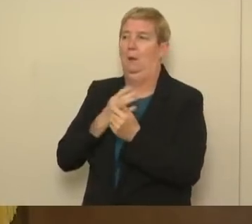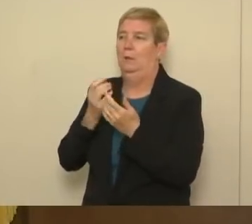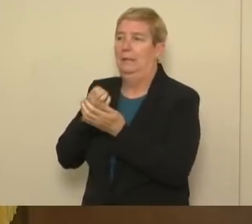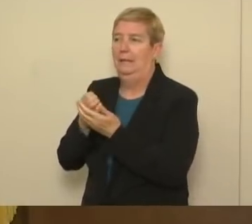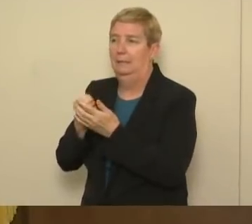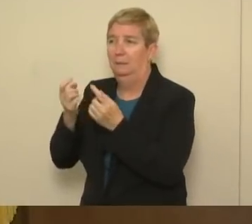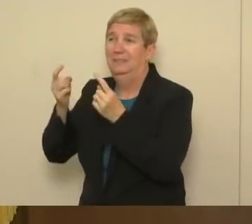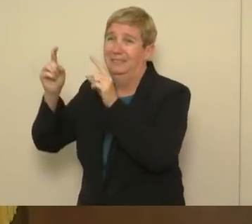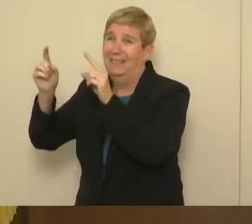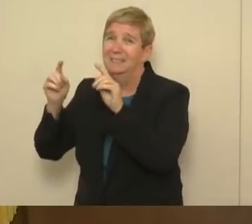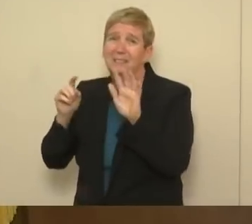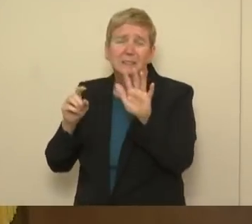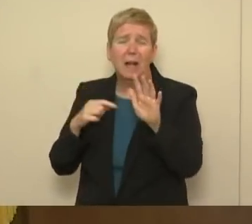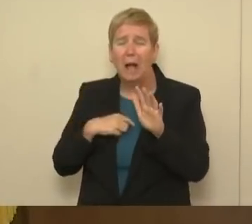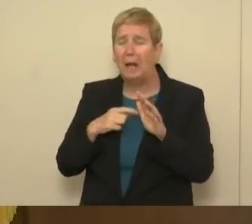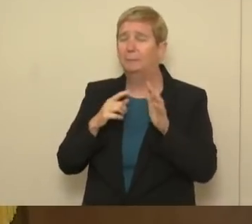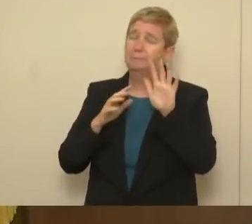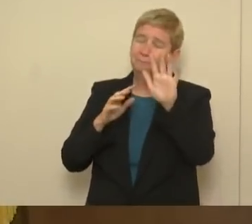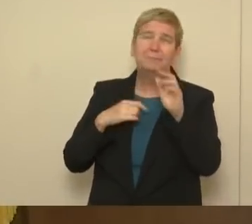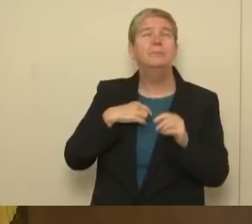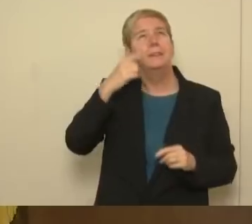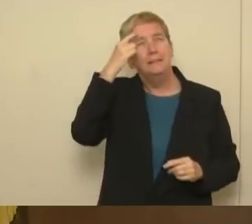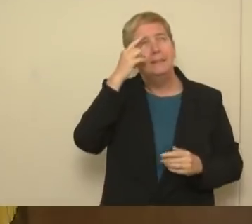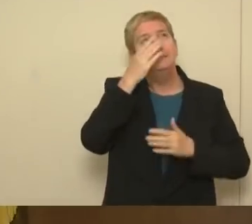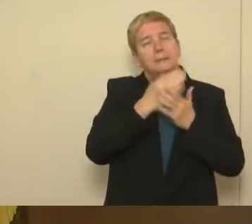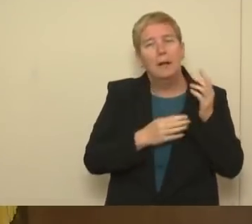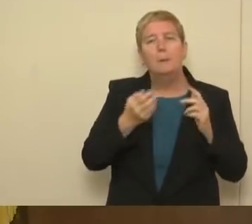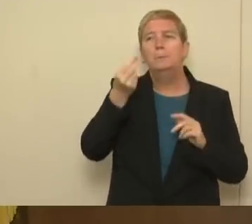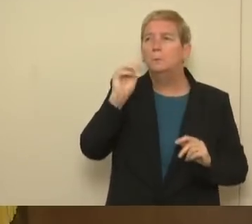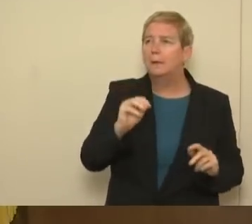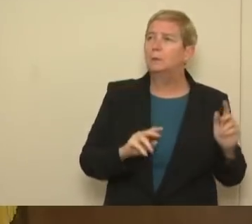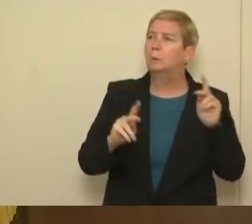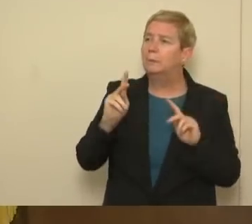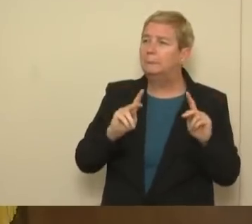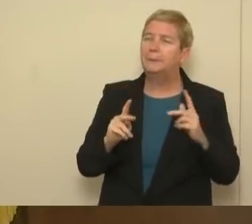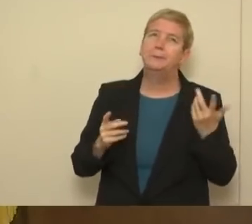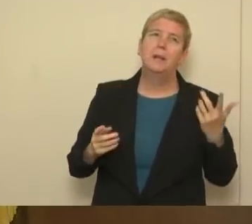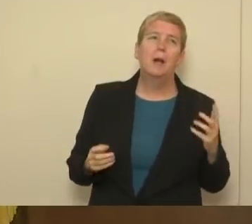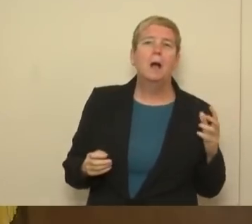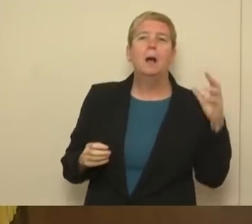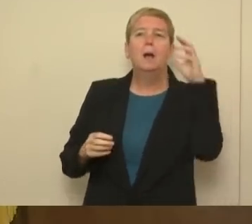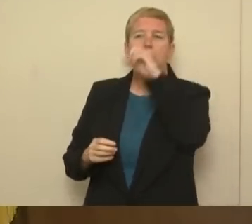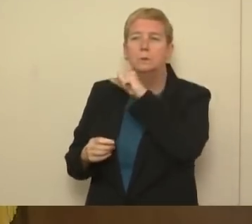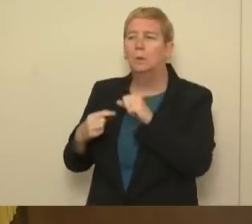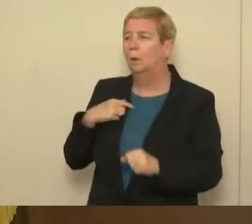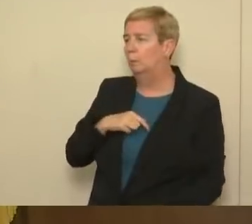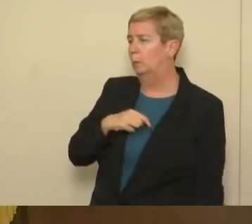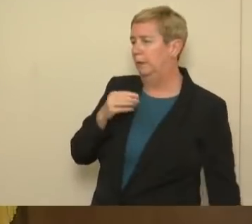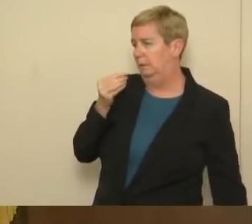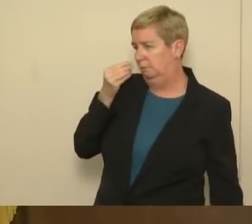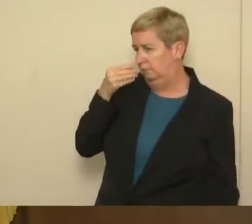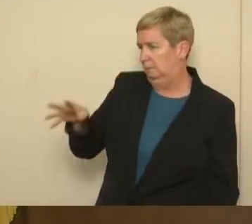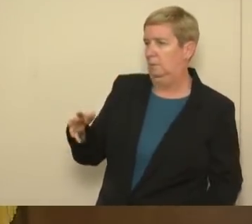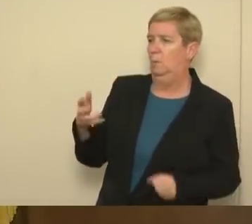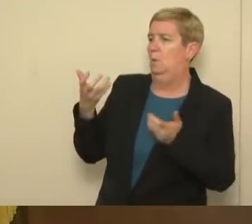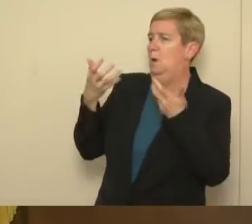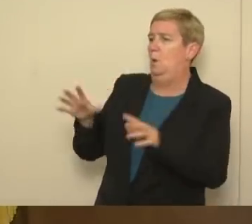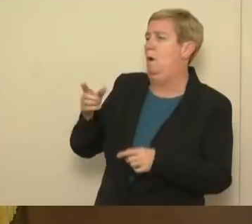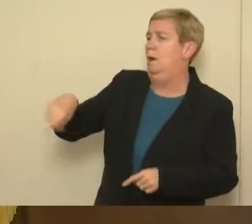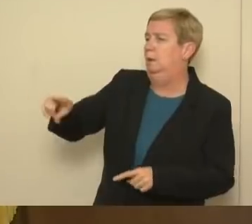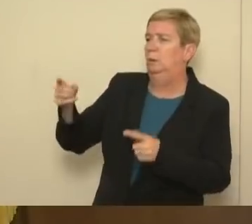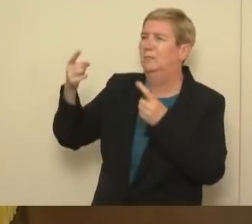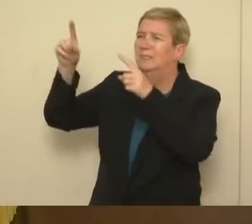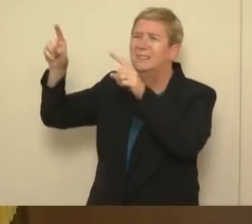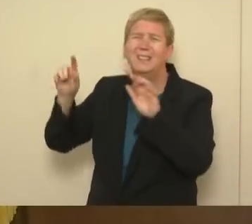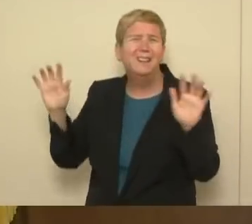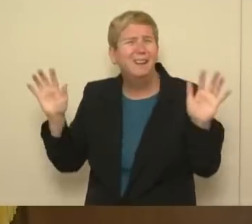want people to hear that. I think there are some New Mexicans who have assumed that we don't want these businesses to make it, and that